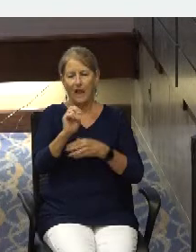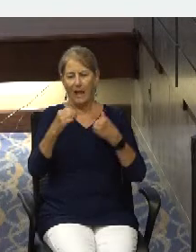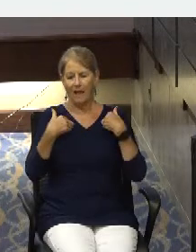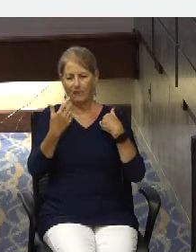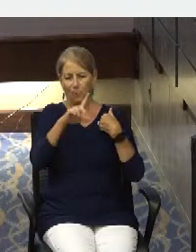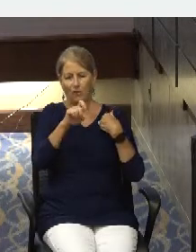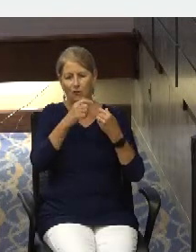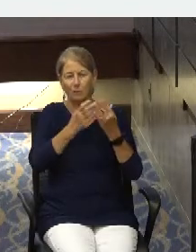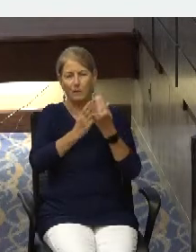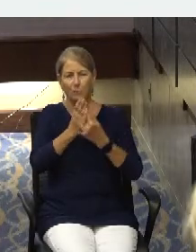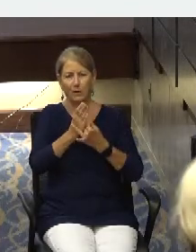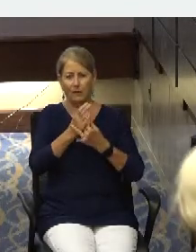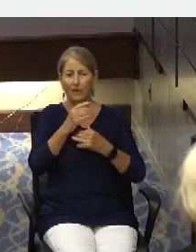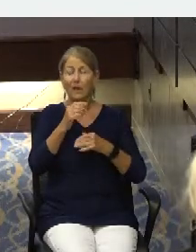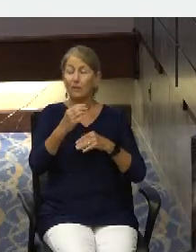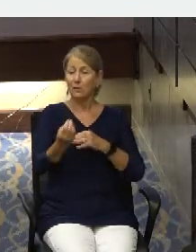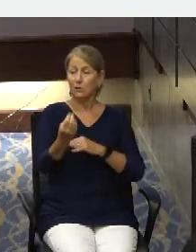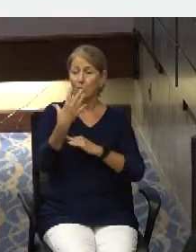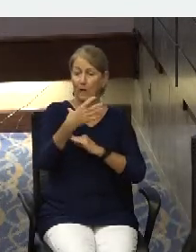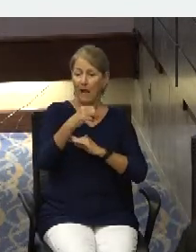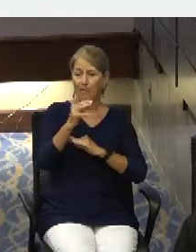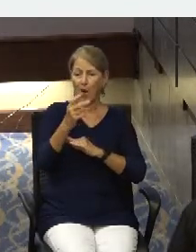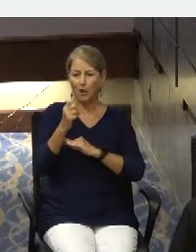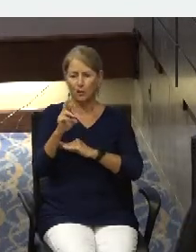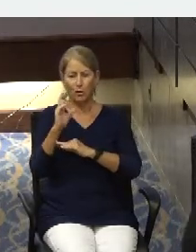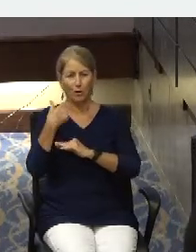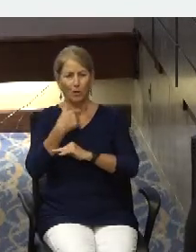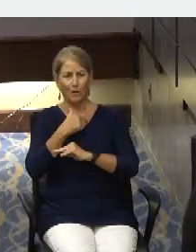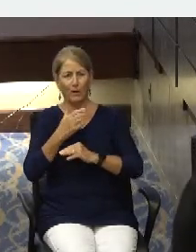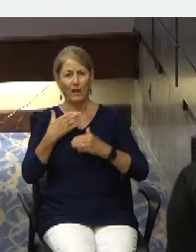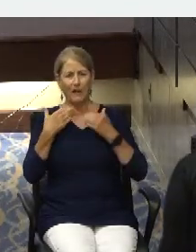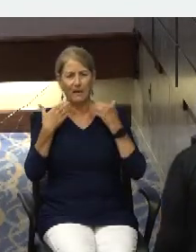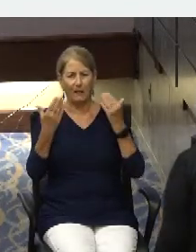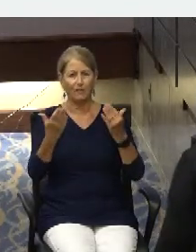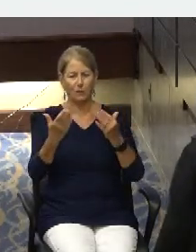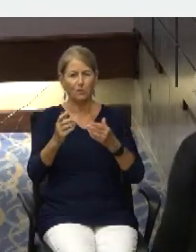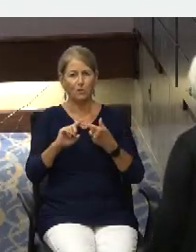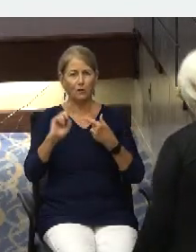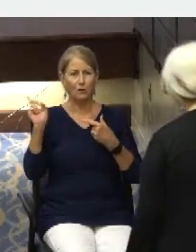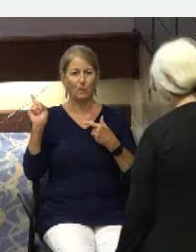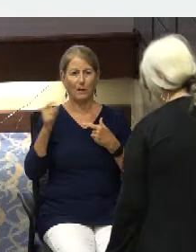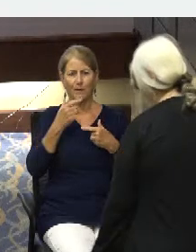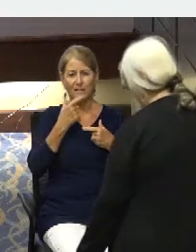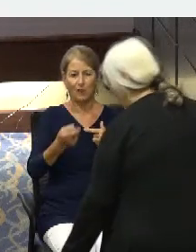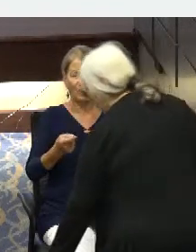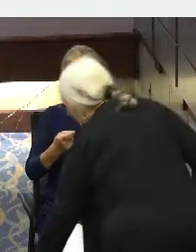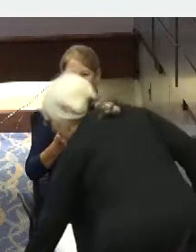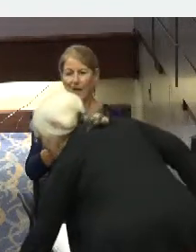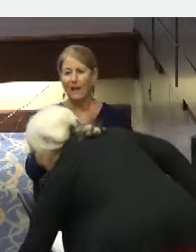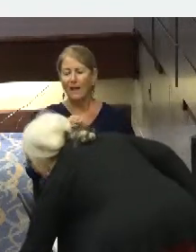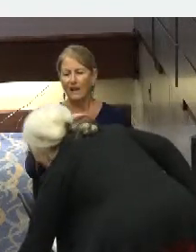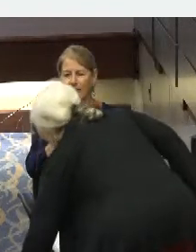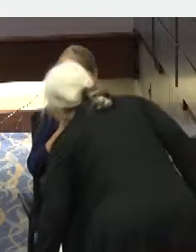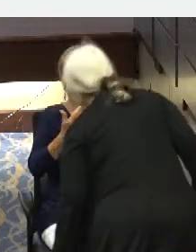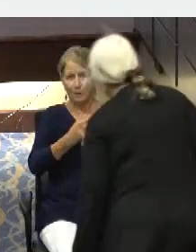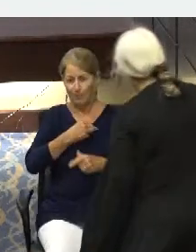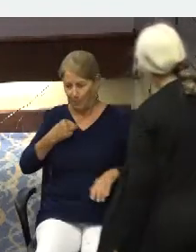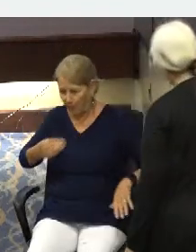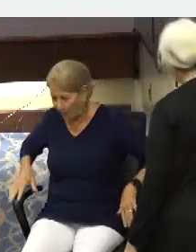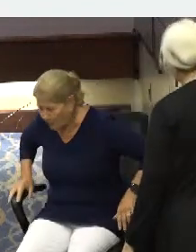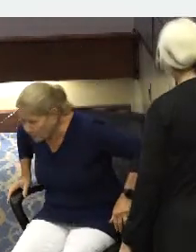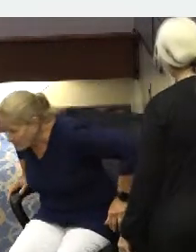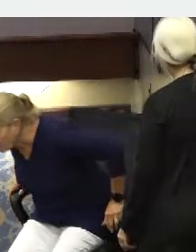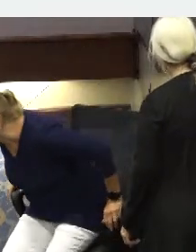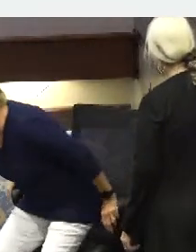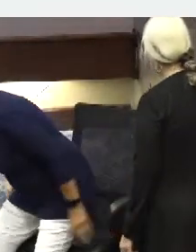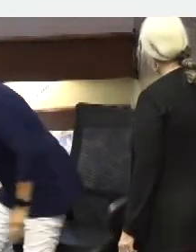and the monitor, so we went ahead and gave those to you. Let me just tell you, Councilwoman Rodriguez, I too have problems with the colors, so